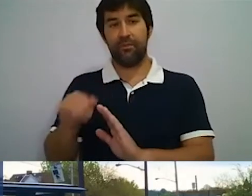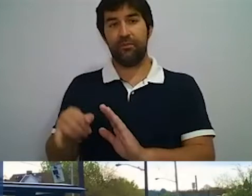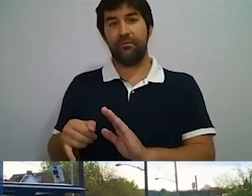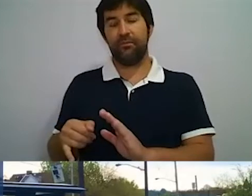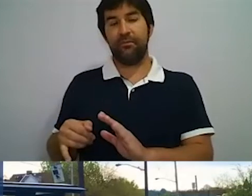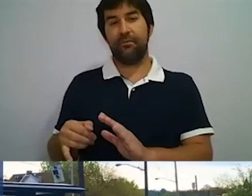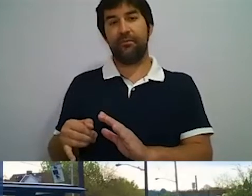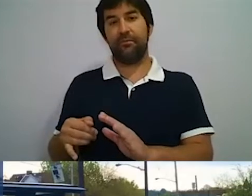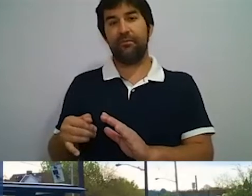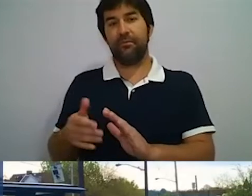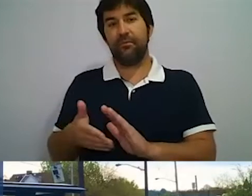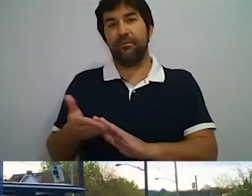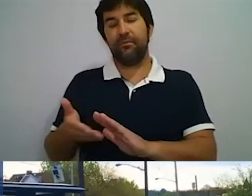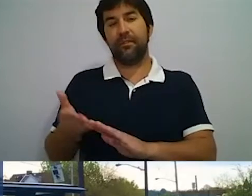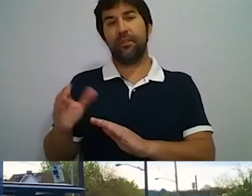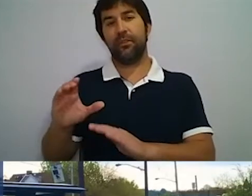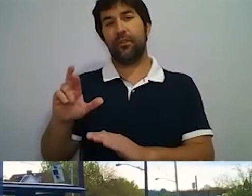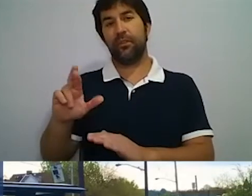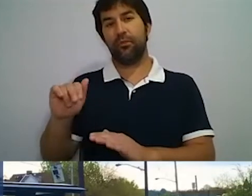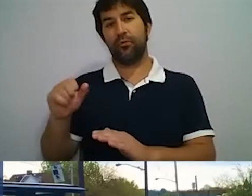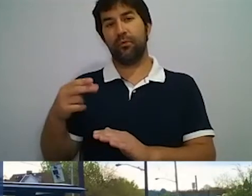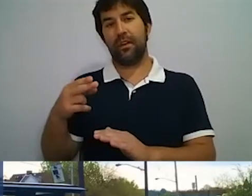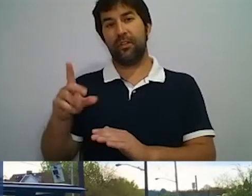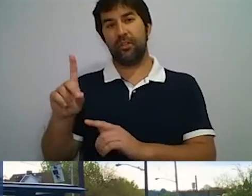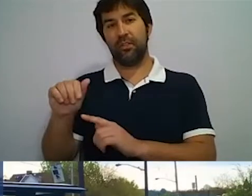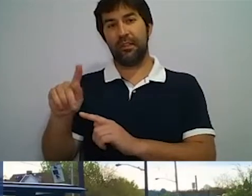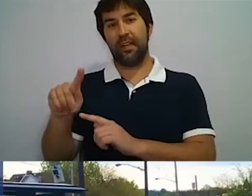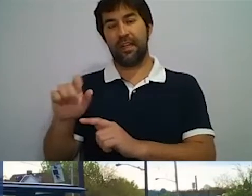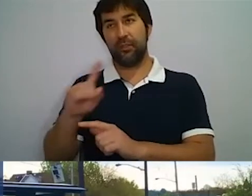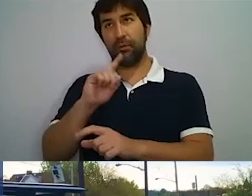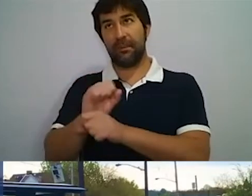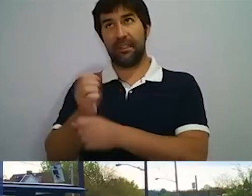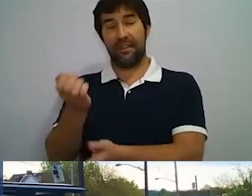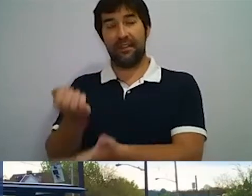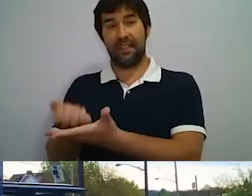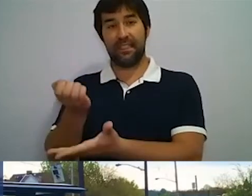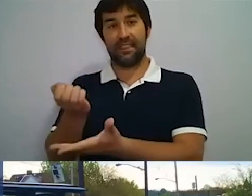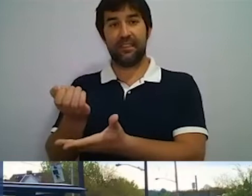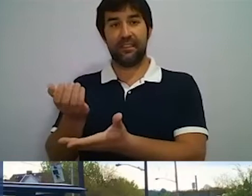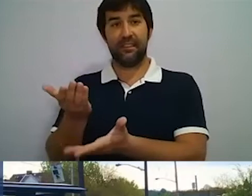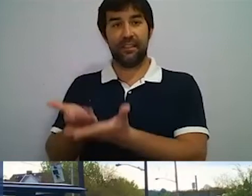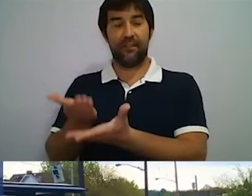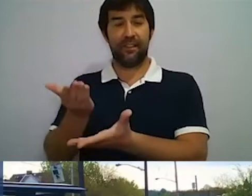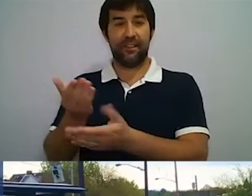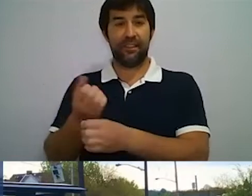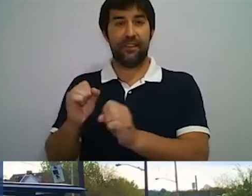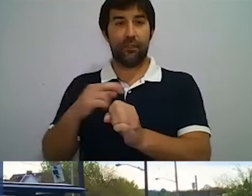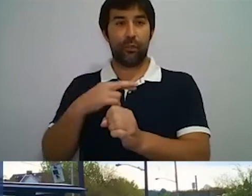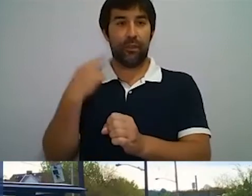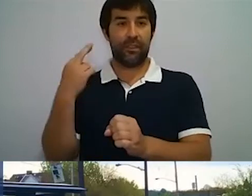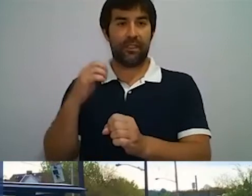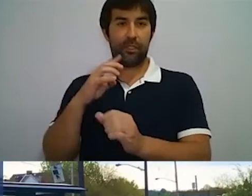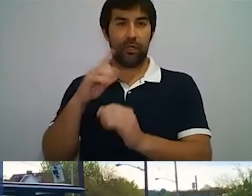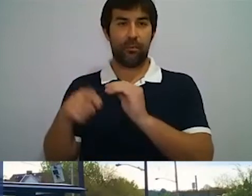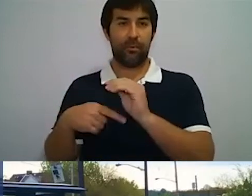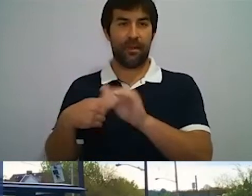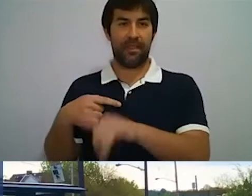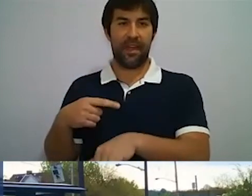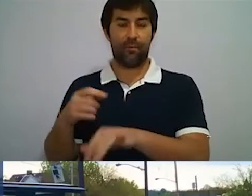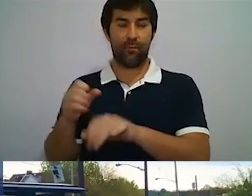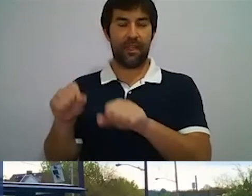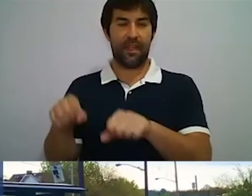directors, council offices pretty early in the capital budget process. Today, we're going to be asking you to think about these priorities and whether you believe there are additional values